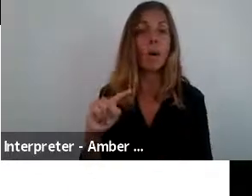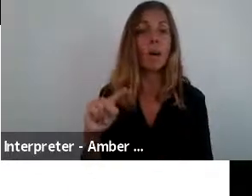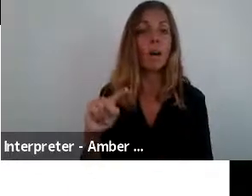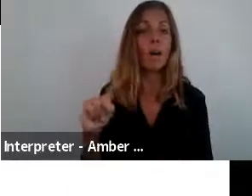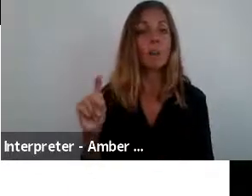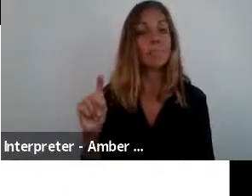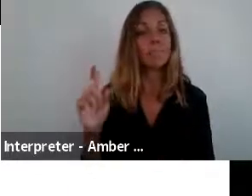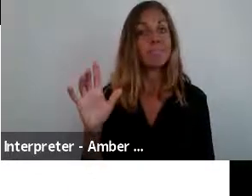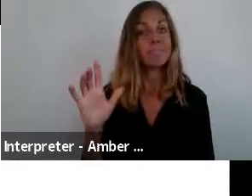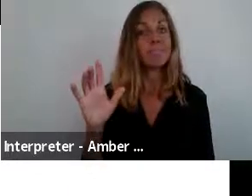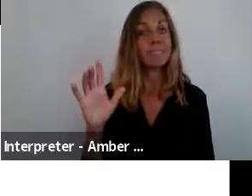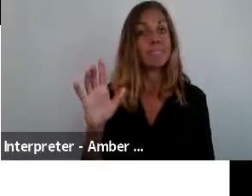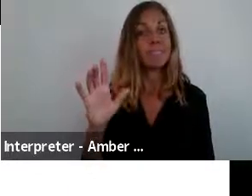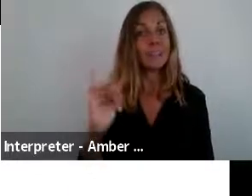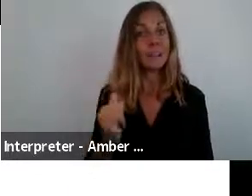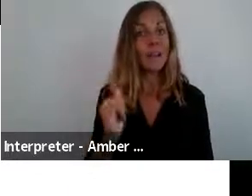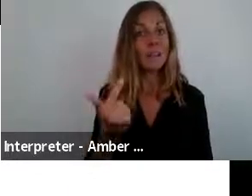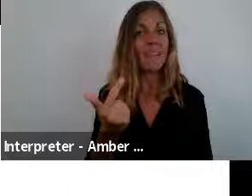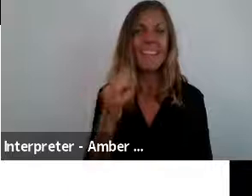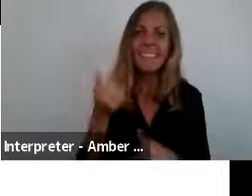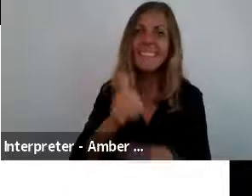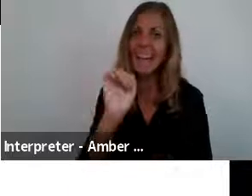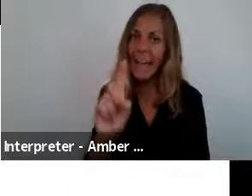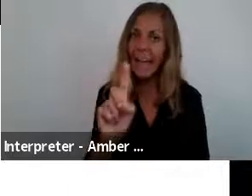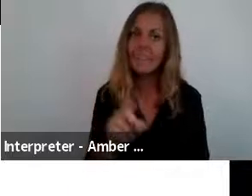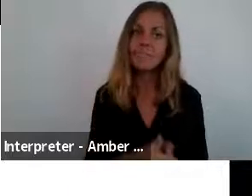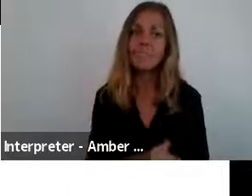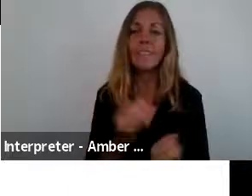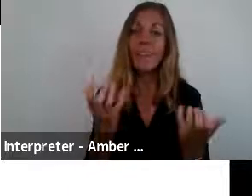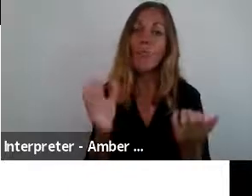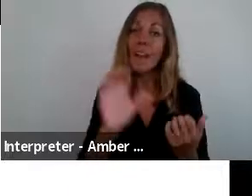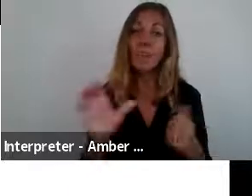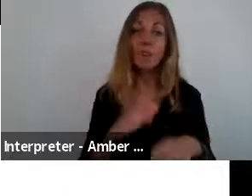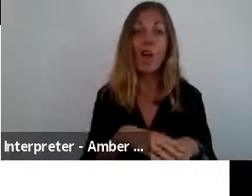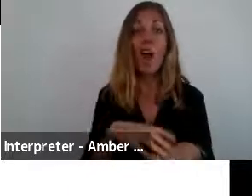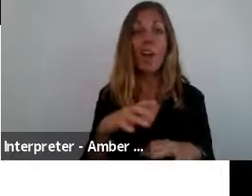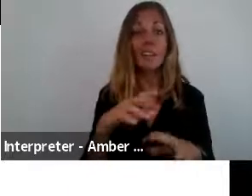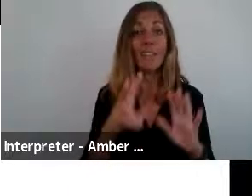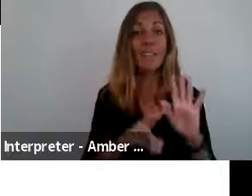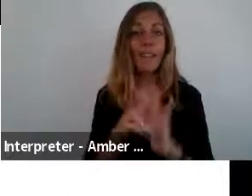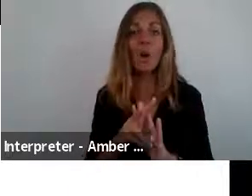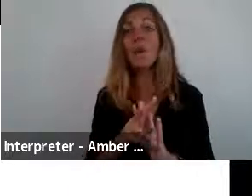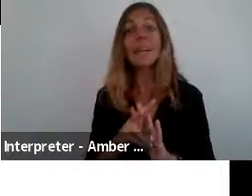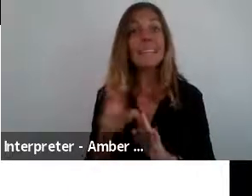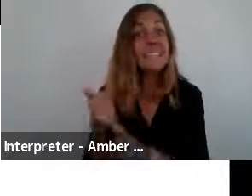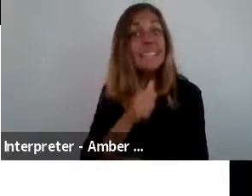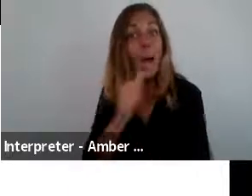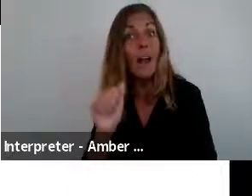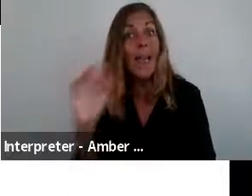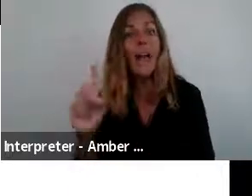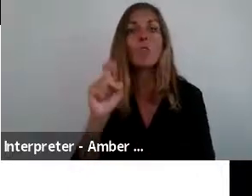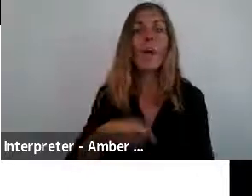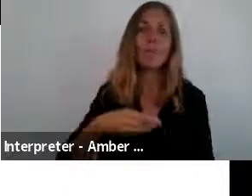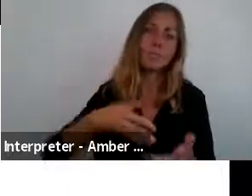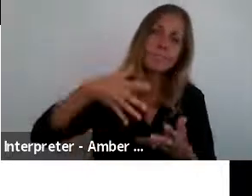Facebook. Facebook owns Instagram. If you want captions on your video on Instagram and it's not going to be an ad, you need to burn them into